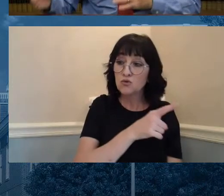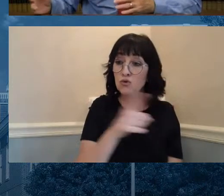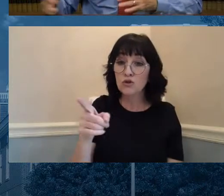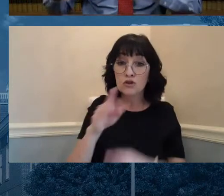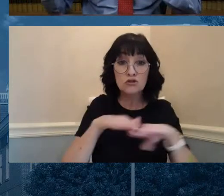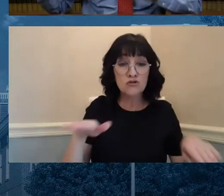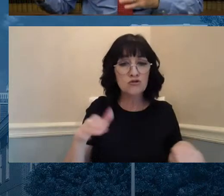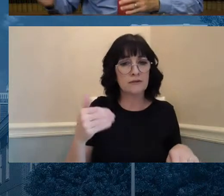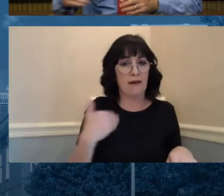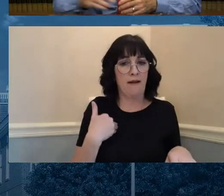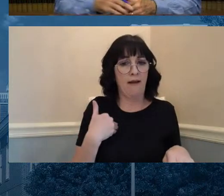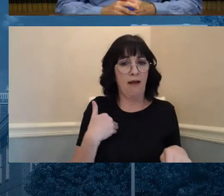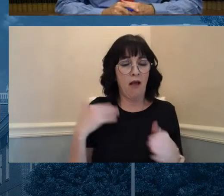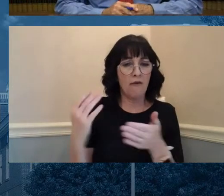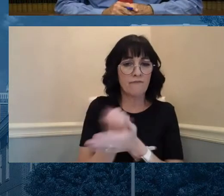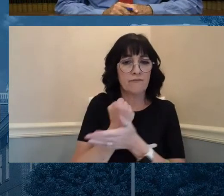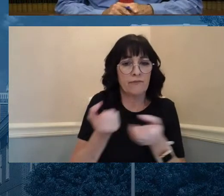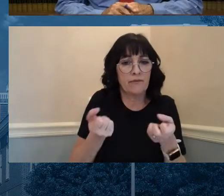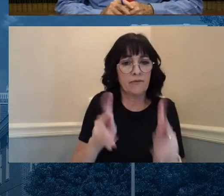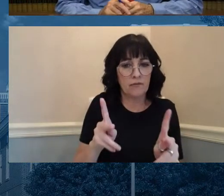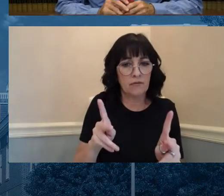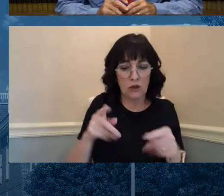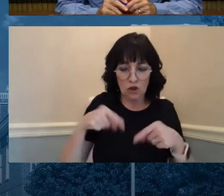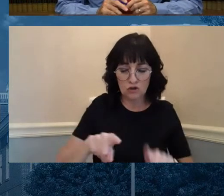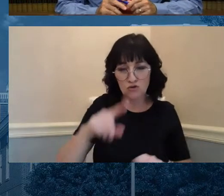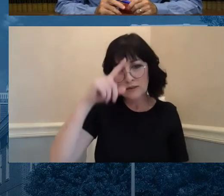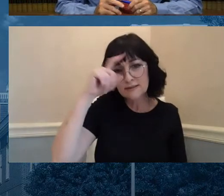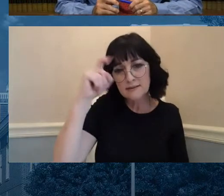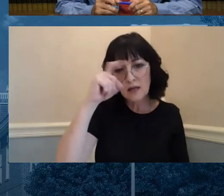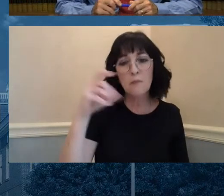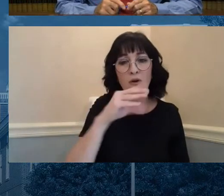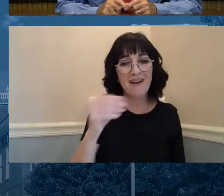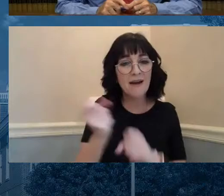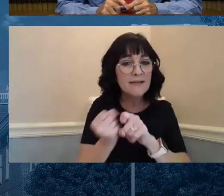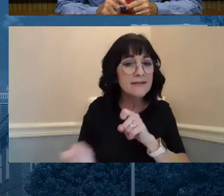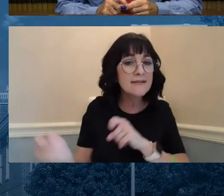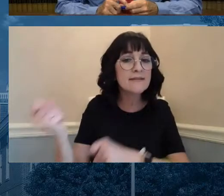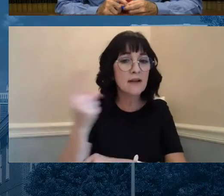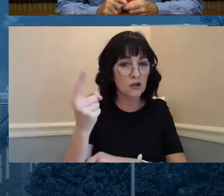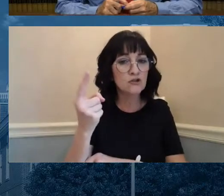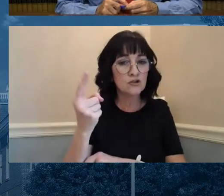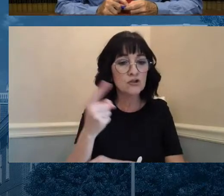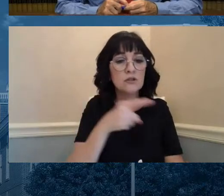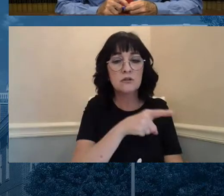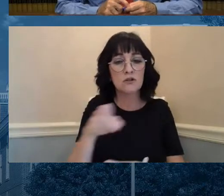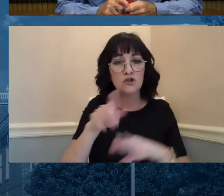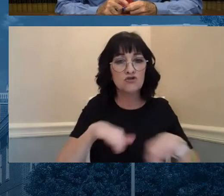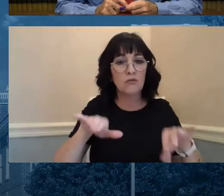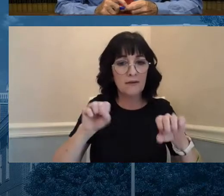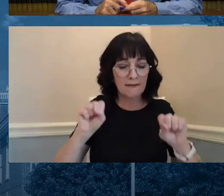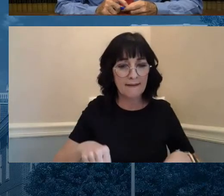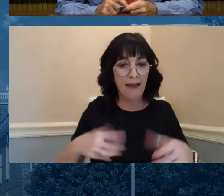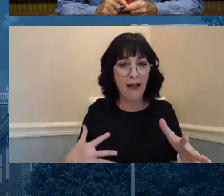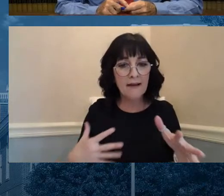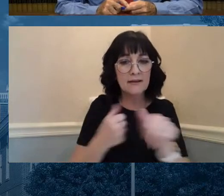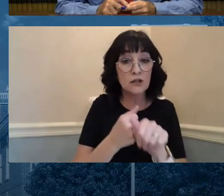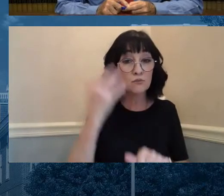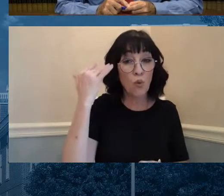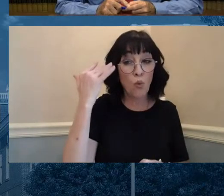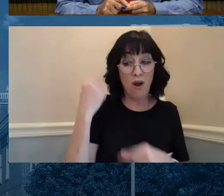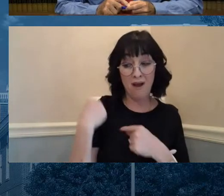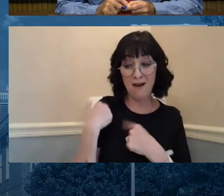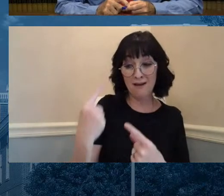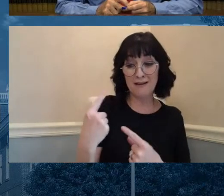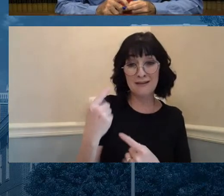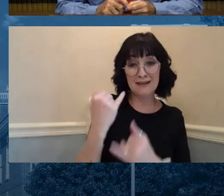summer and into next year and throughout next year. And they'll have resources provided by the federal government to do that. Department of Education,